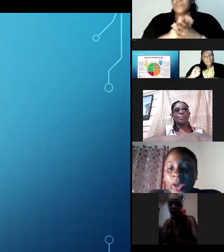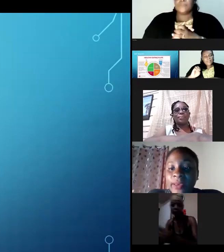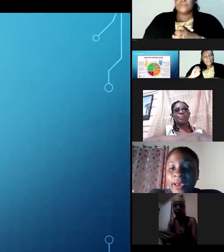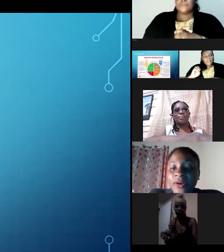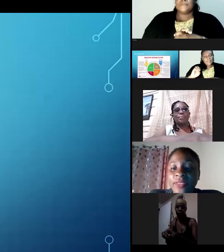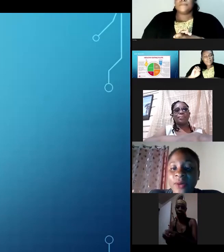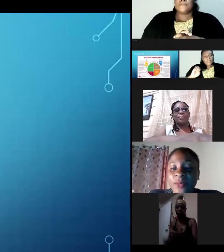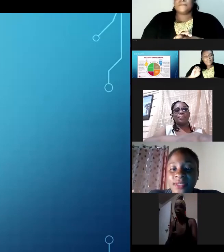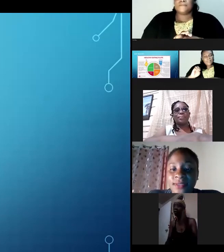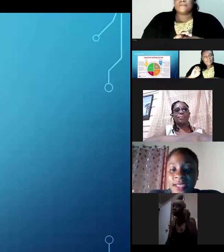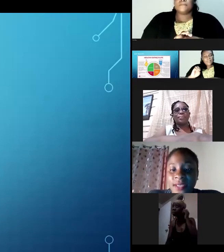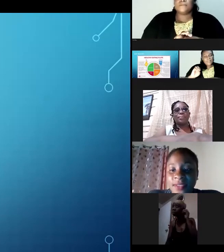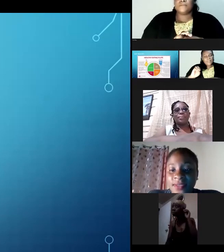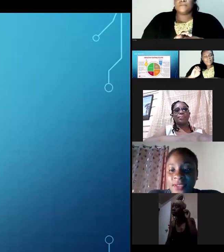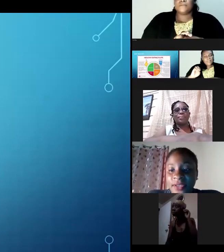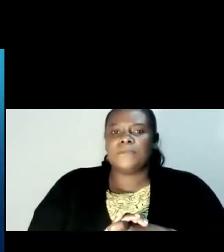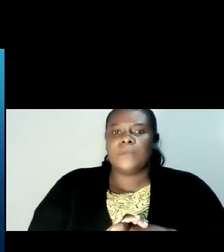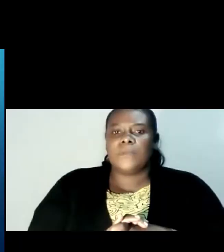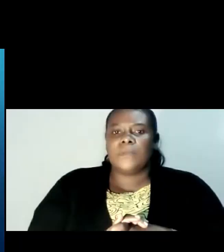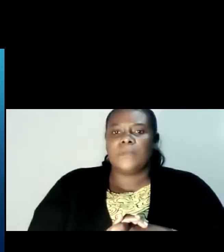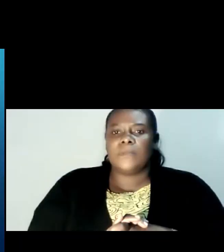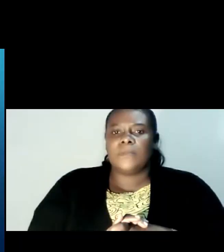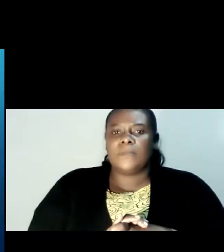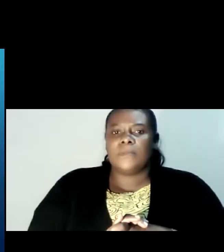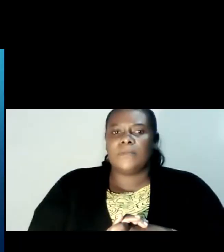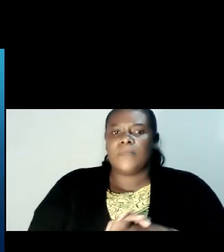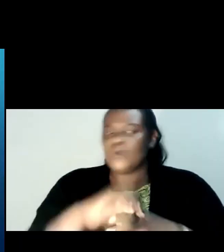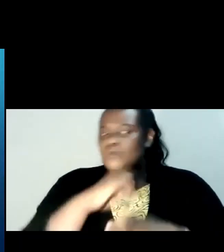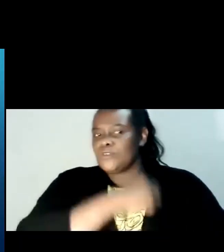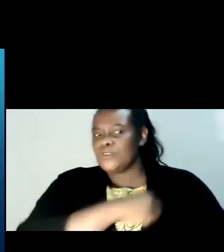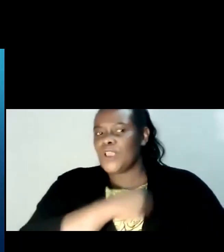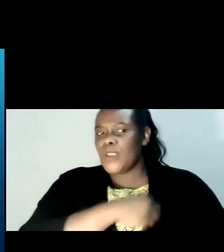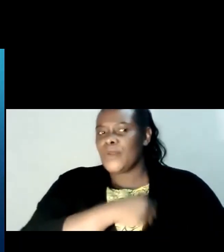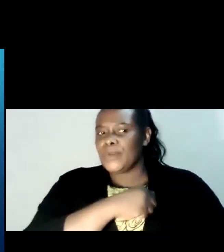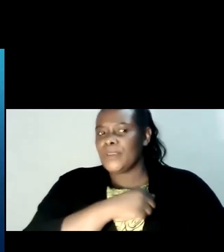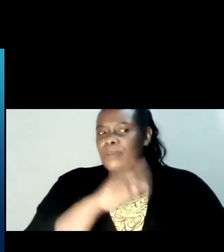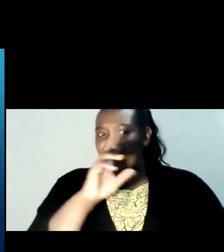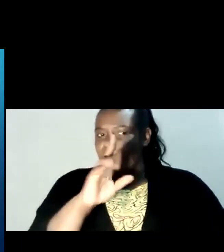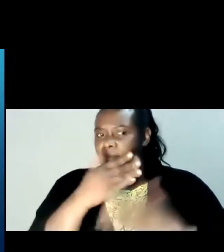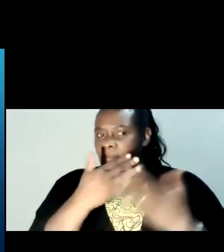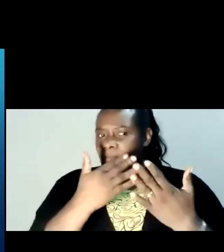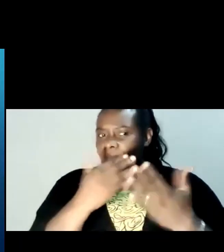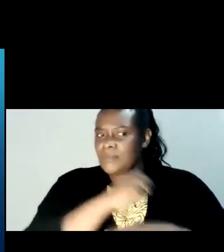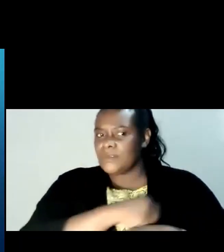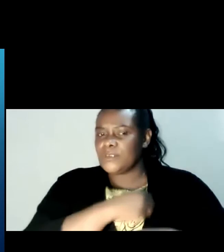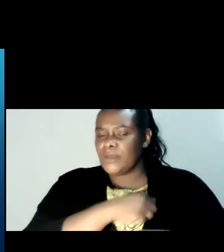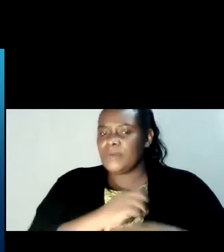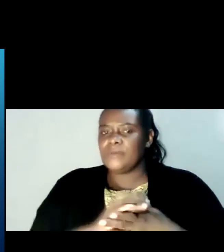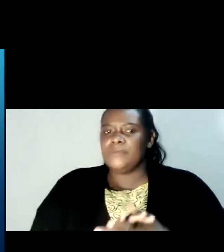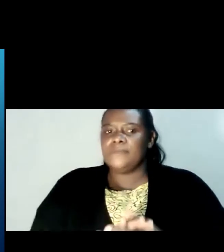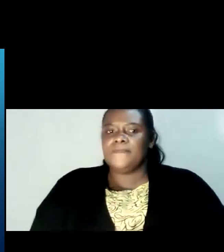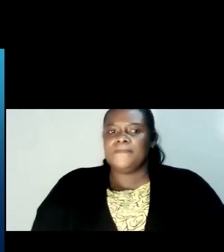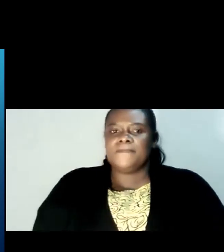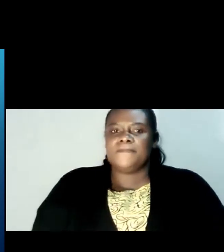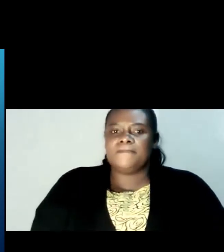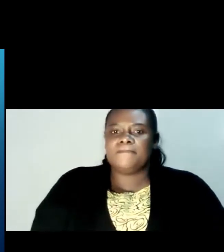Oh no, I thought that was a statement. Sorry. Okay, fine.